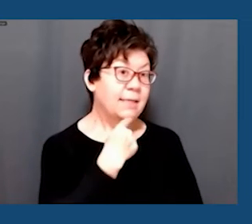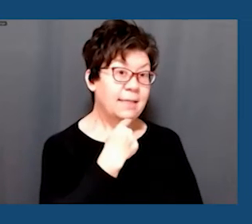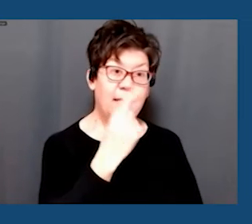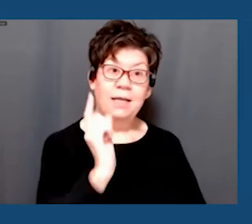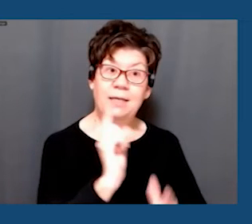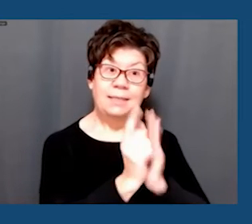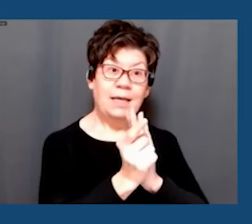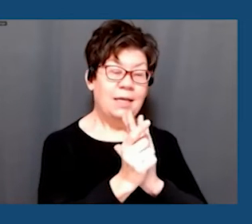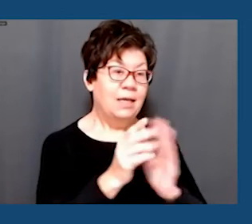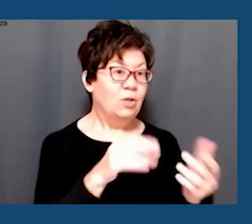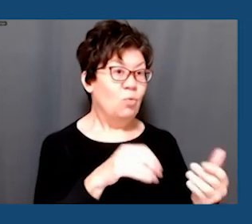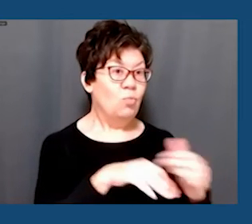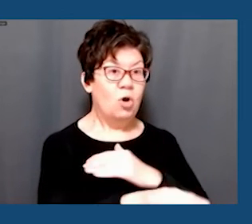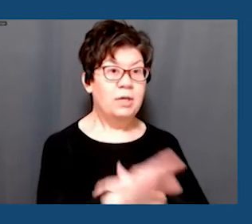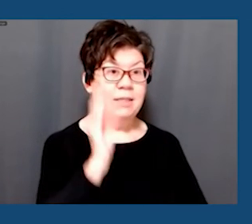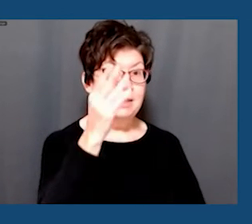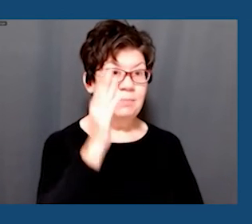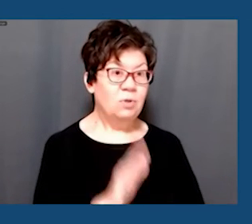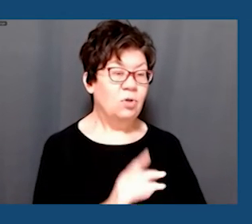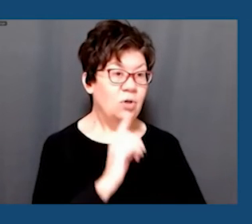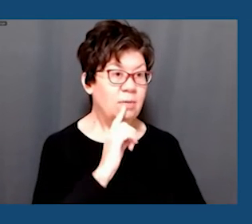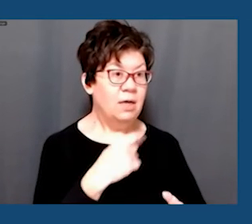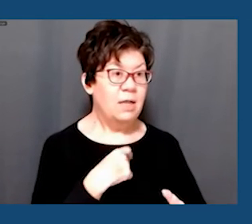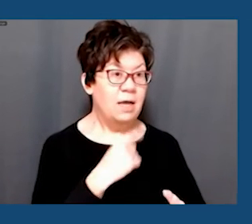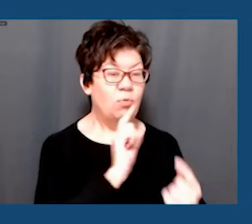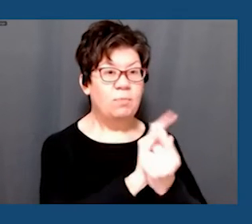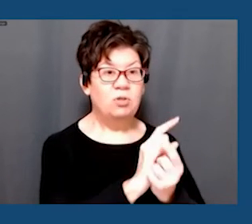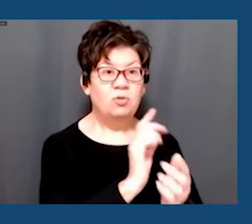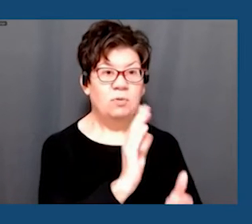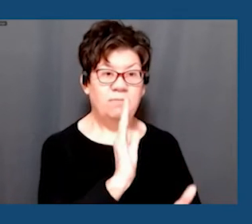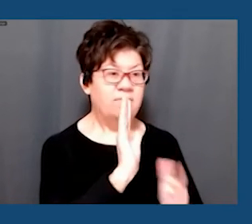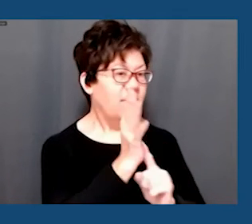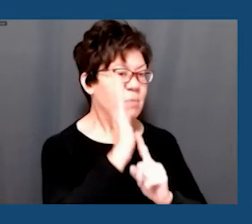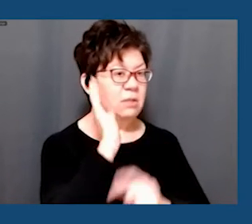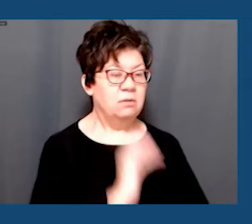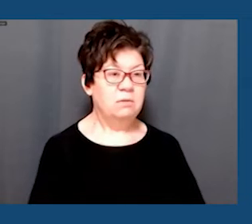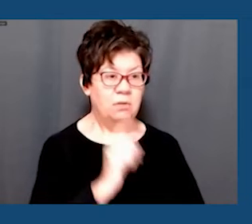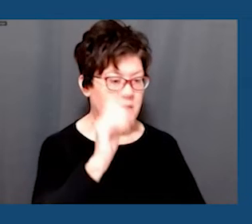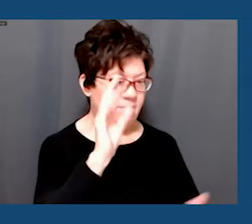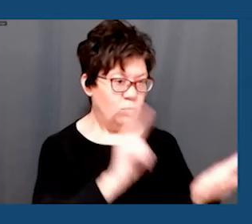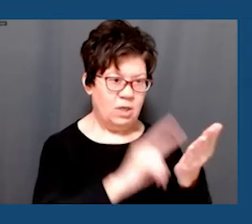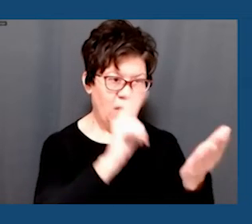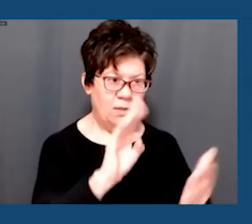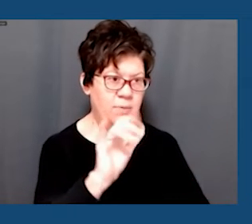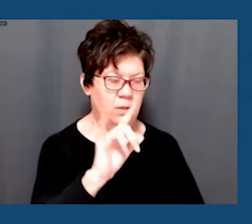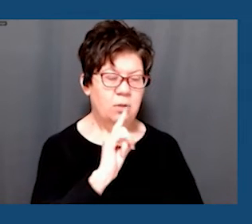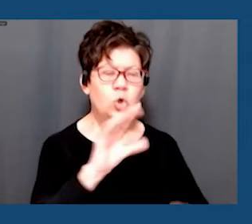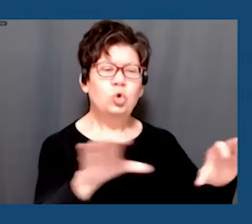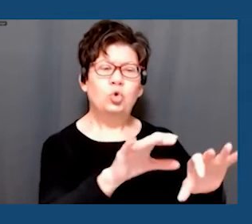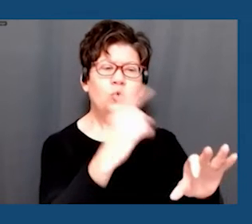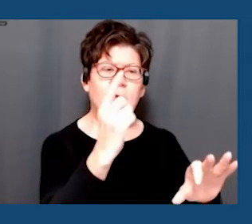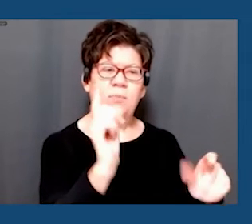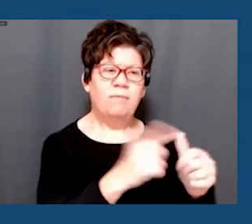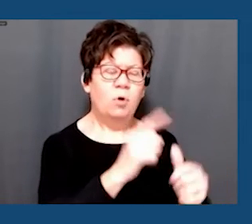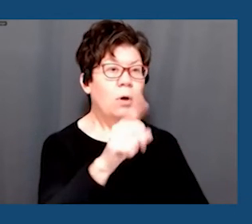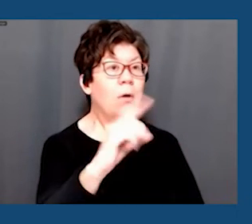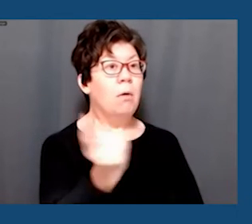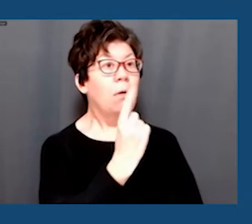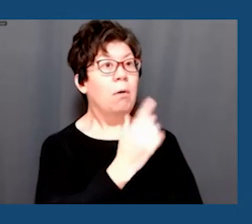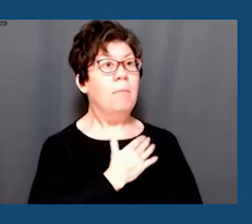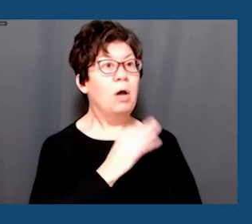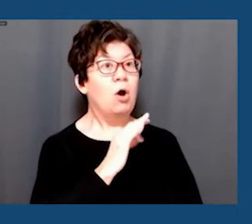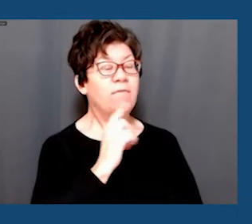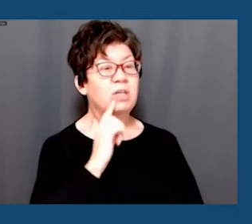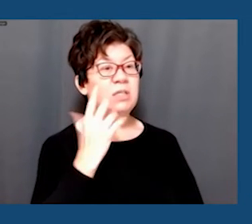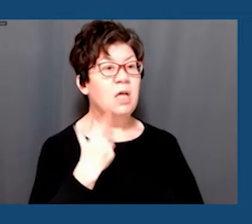Speaker's office and demand a vote on that bill, I'll meet you the next 5 minutes. Do something first. Don't just come into my office and grandstand. I know what you're up